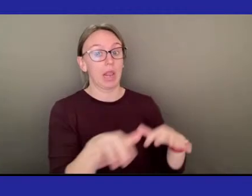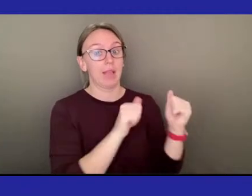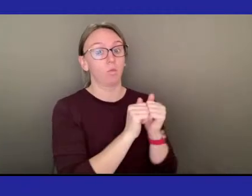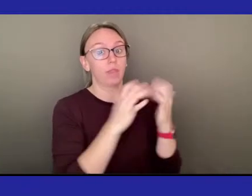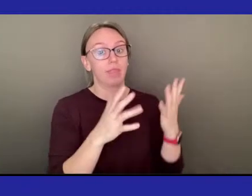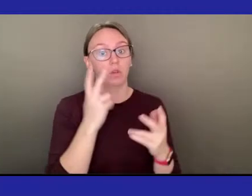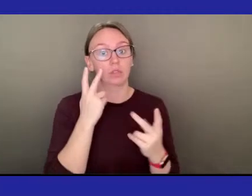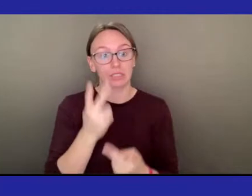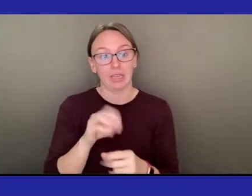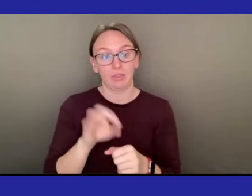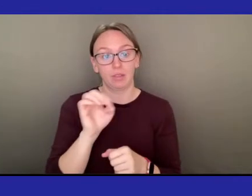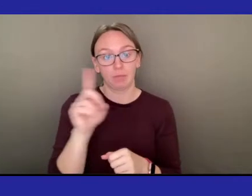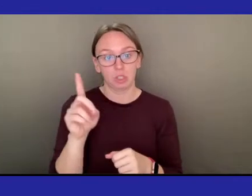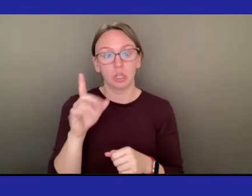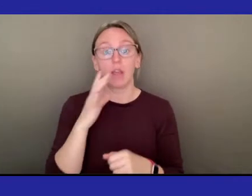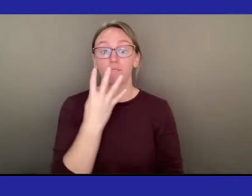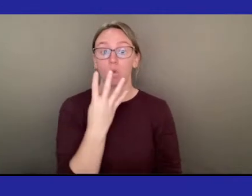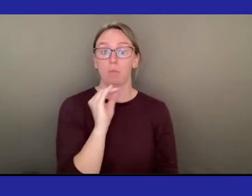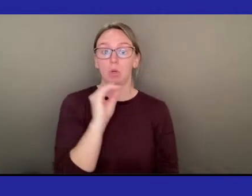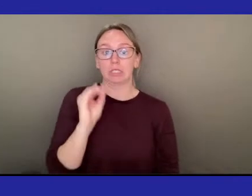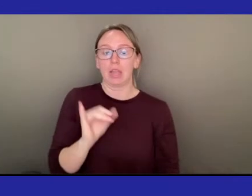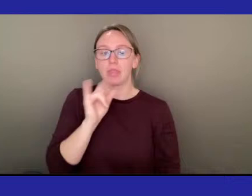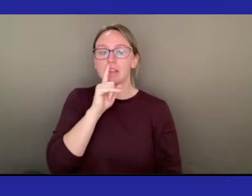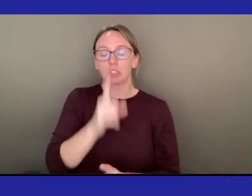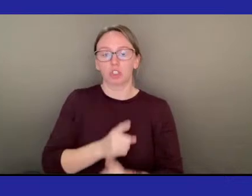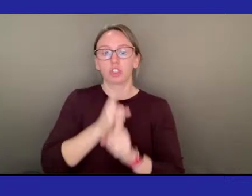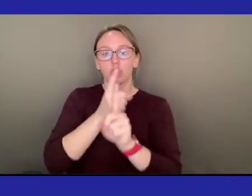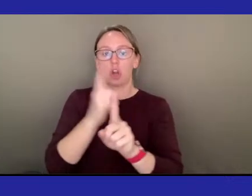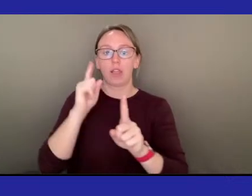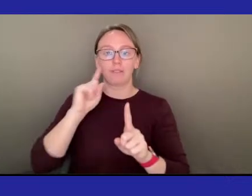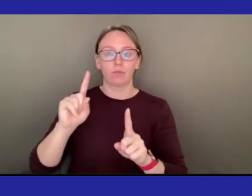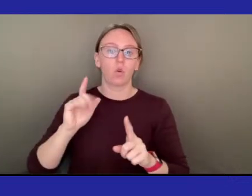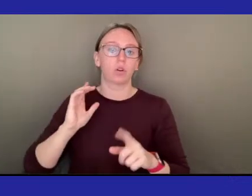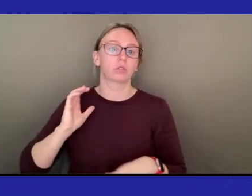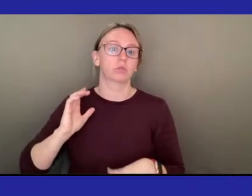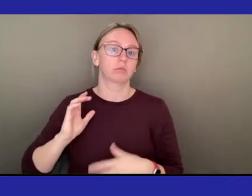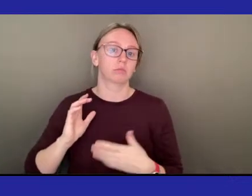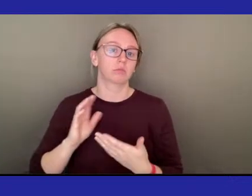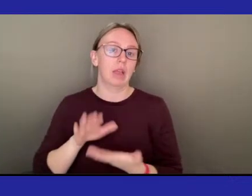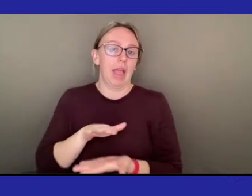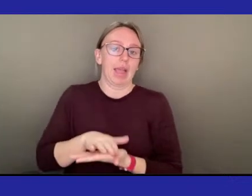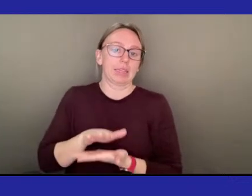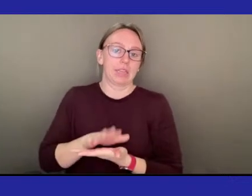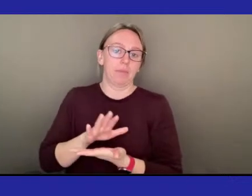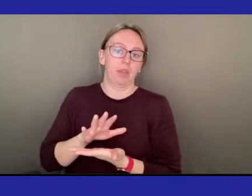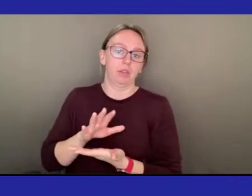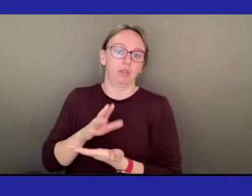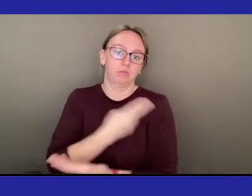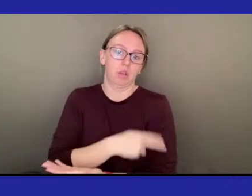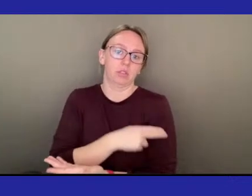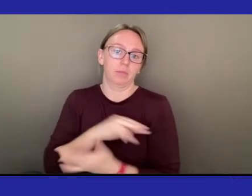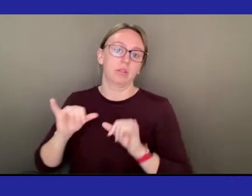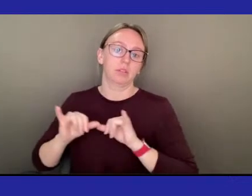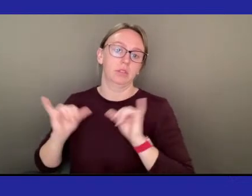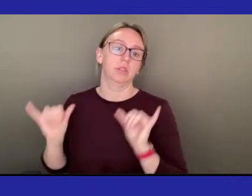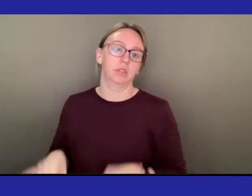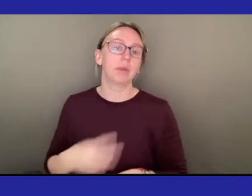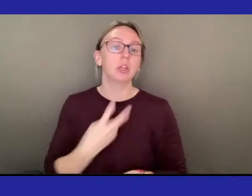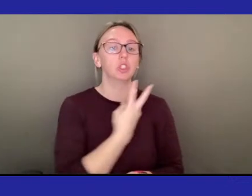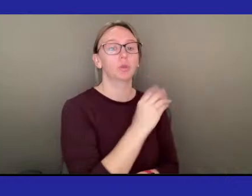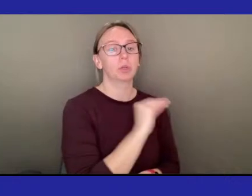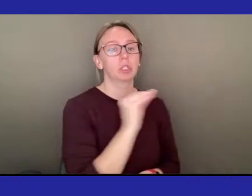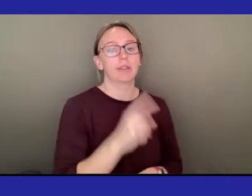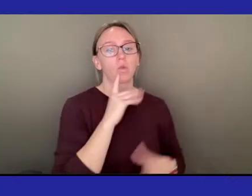for academic center across the country. And so that's why we set that one. 2% for community hospitals. I